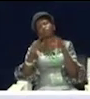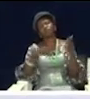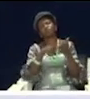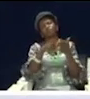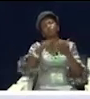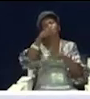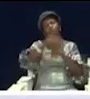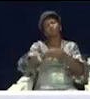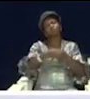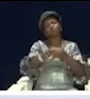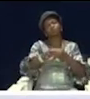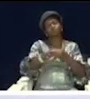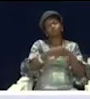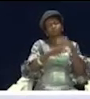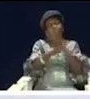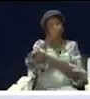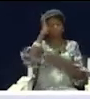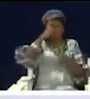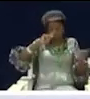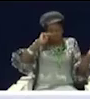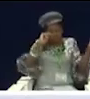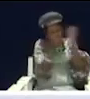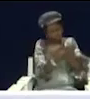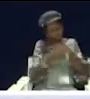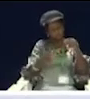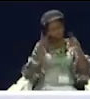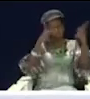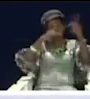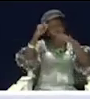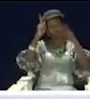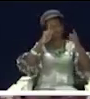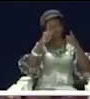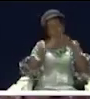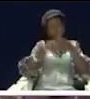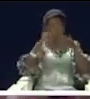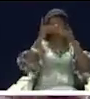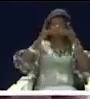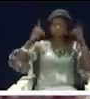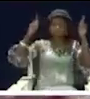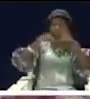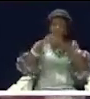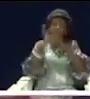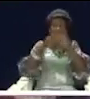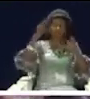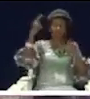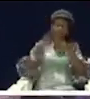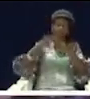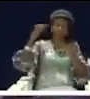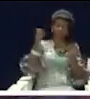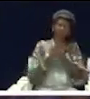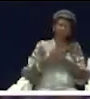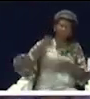tonight, God will turn your prophecies to a decree.